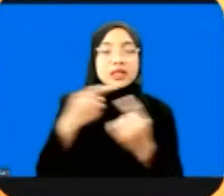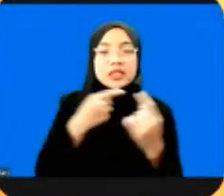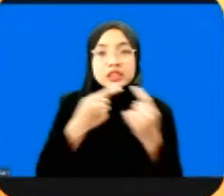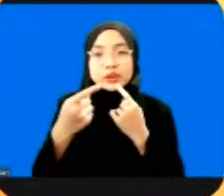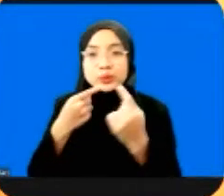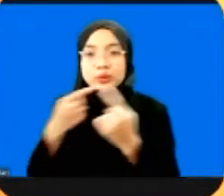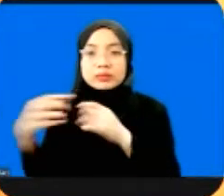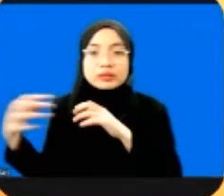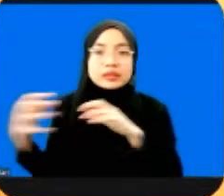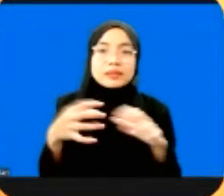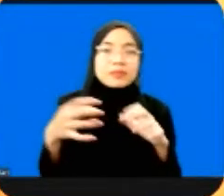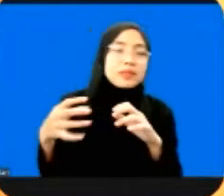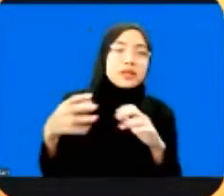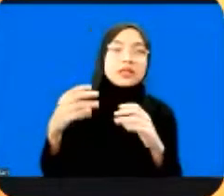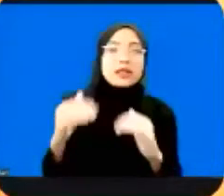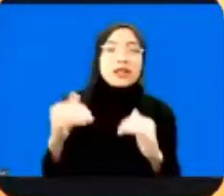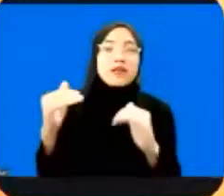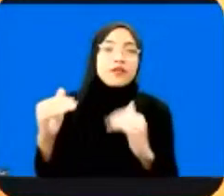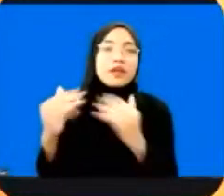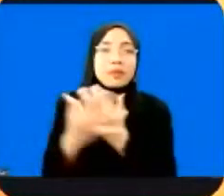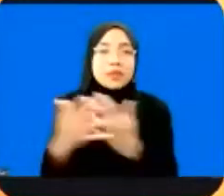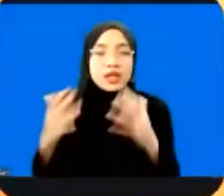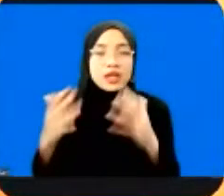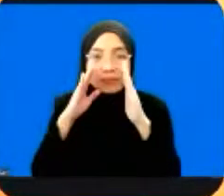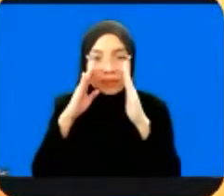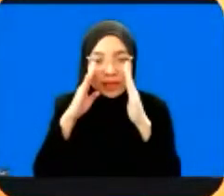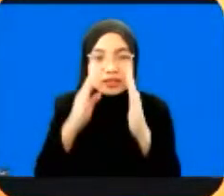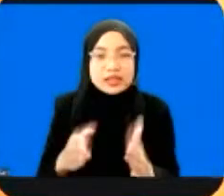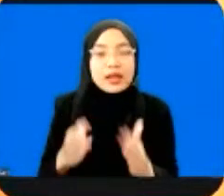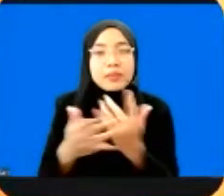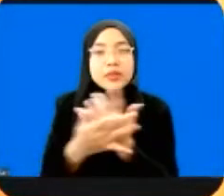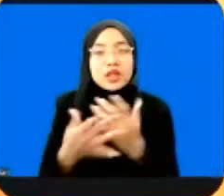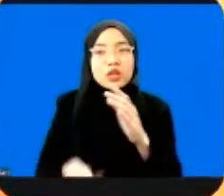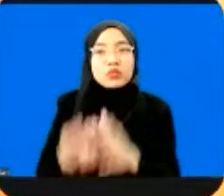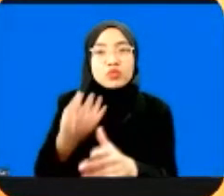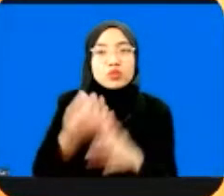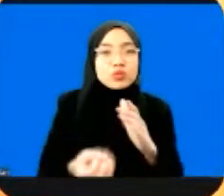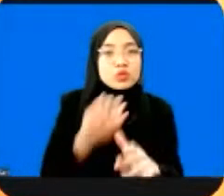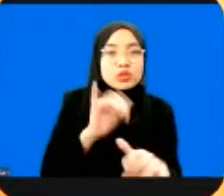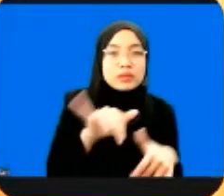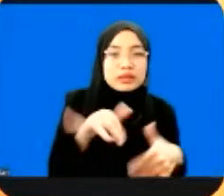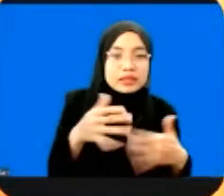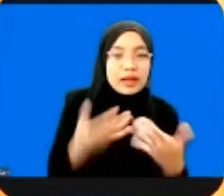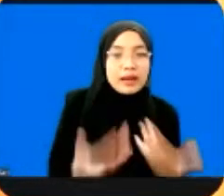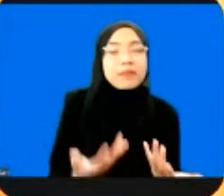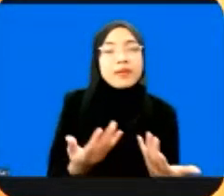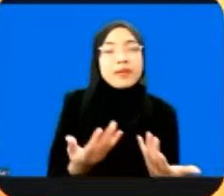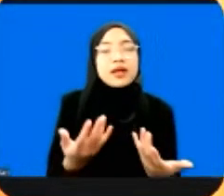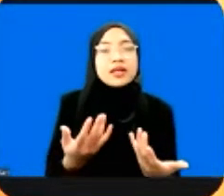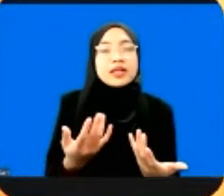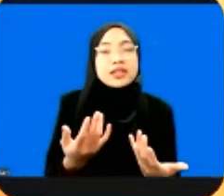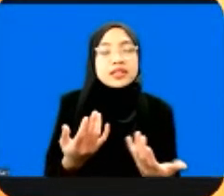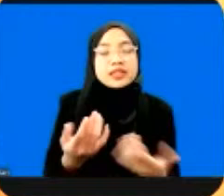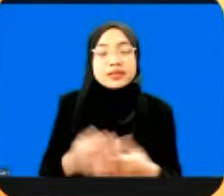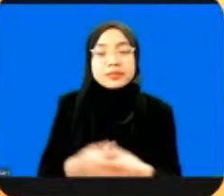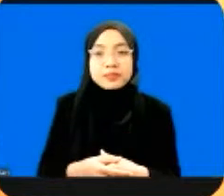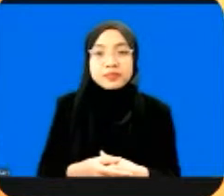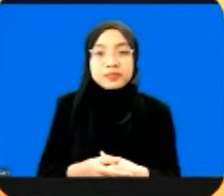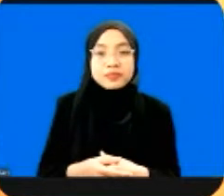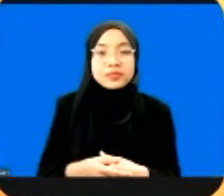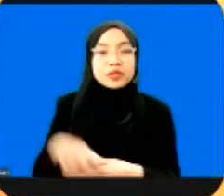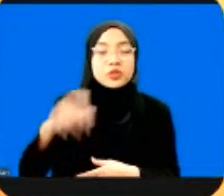begins. You know, one person witnesses a politician, you know, driving somewhere. Another